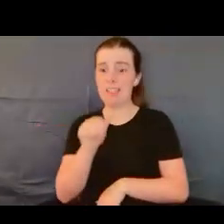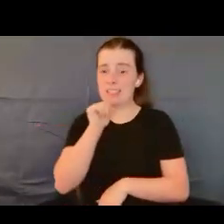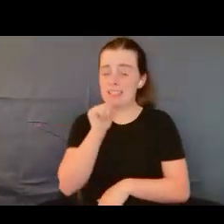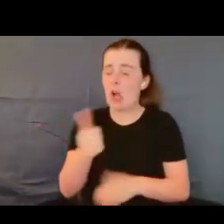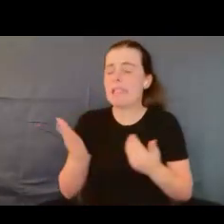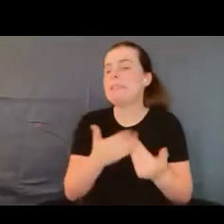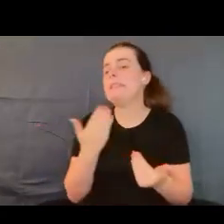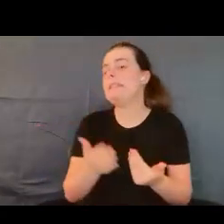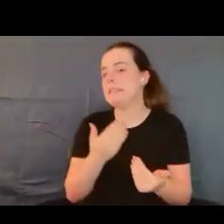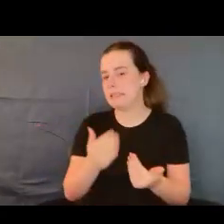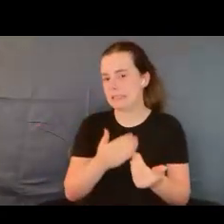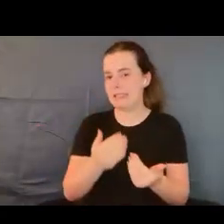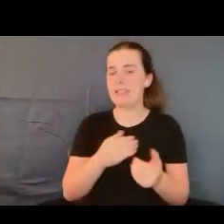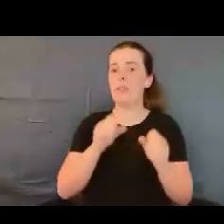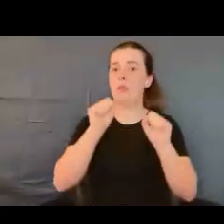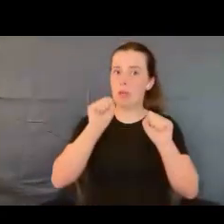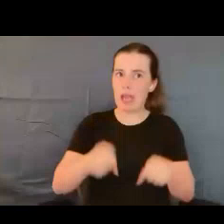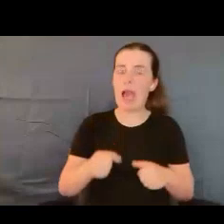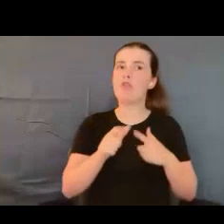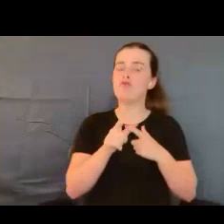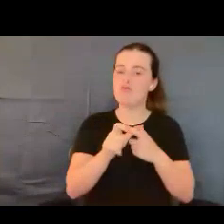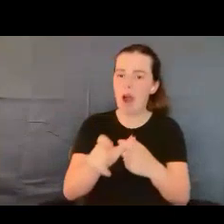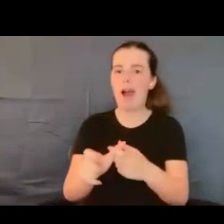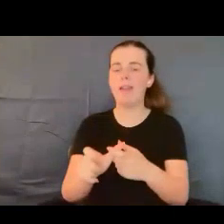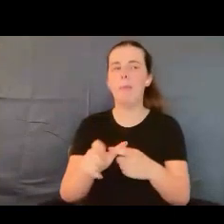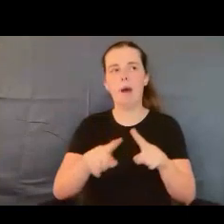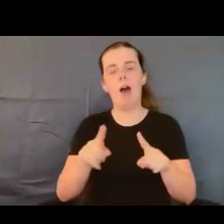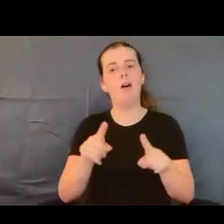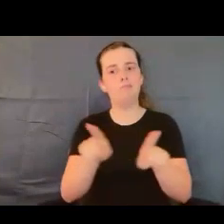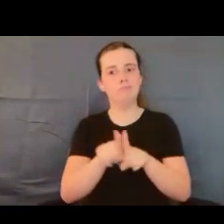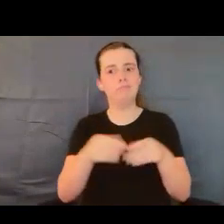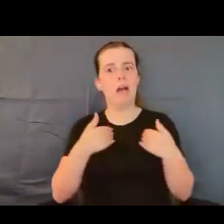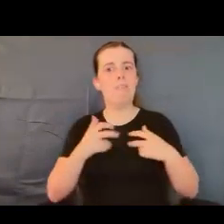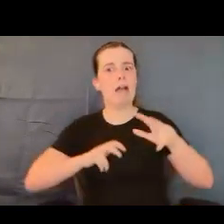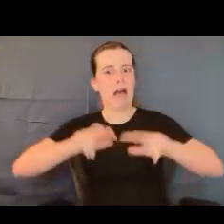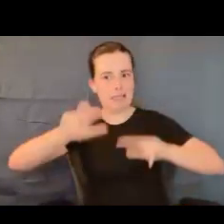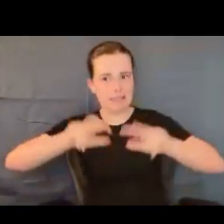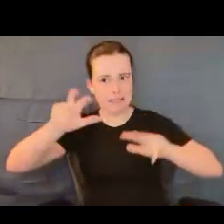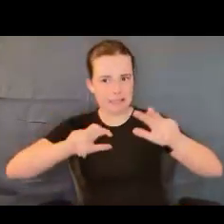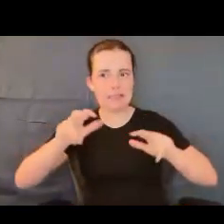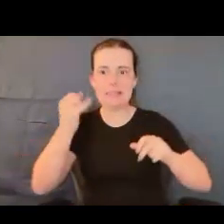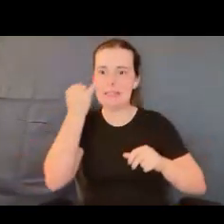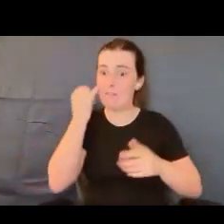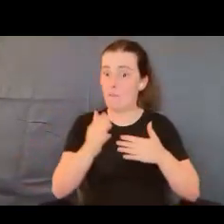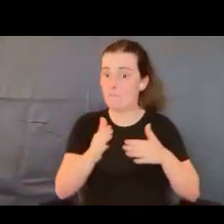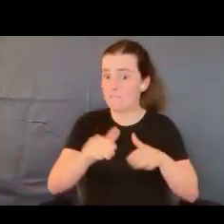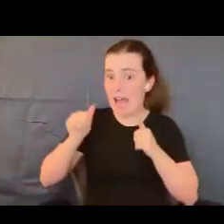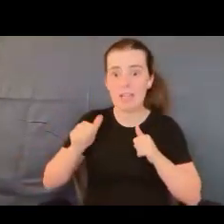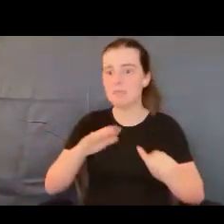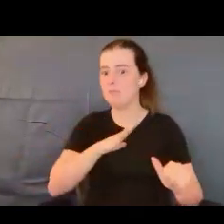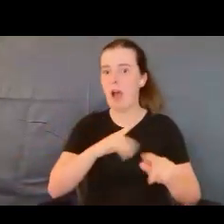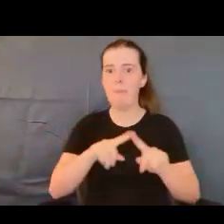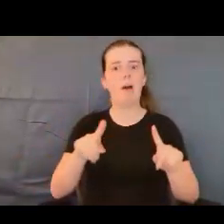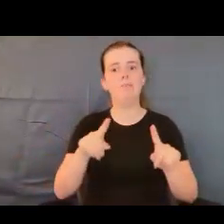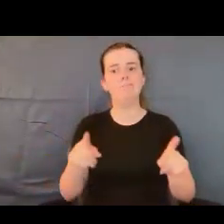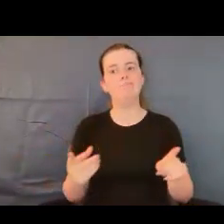certainly lots of points where you can run and will be running, but there's a lot of power hiking, even for the fastest competitors with some of this terrain.